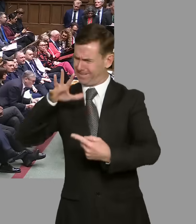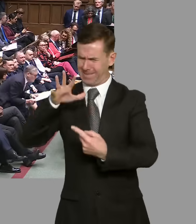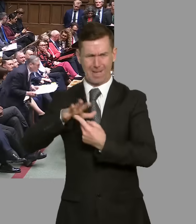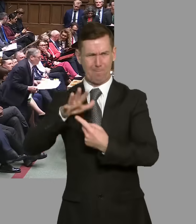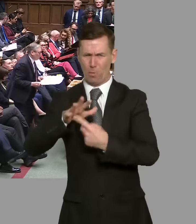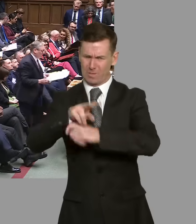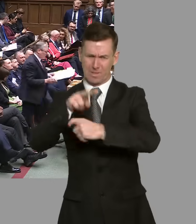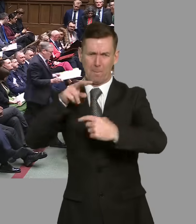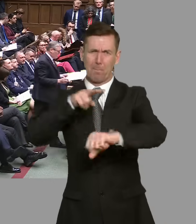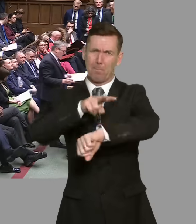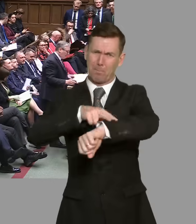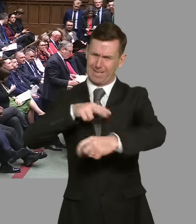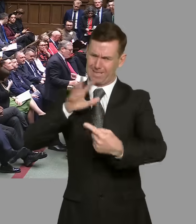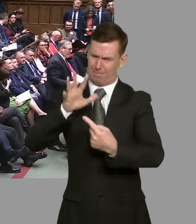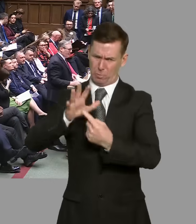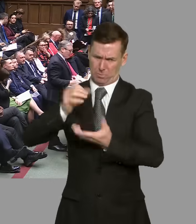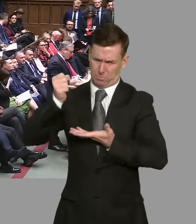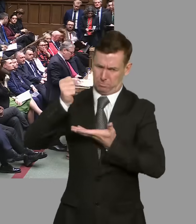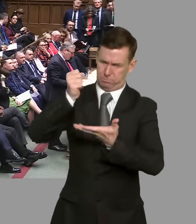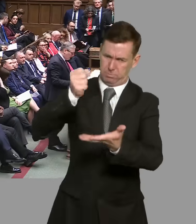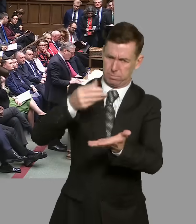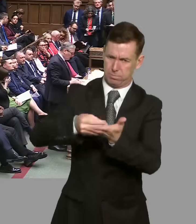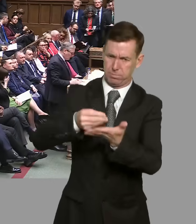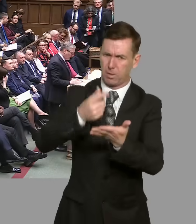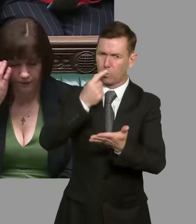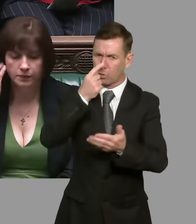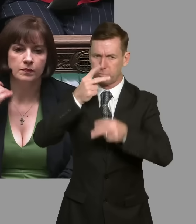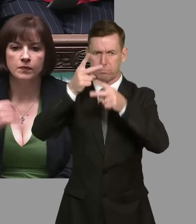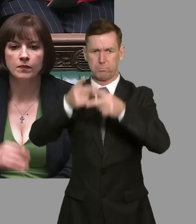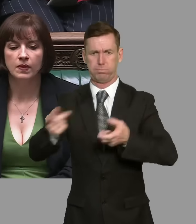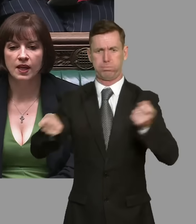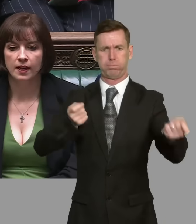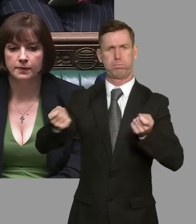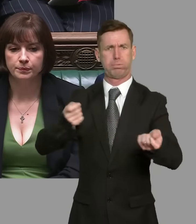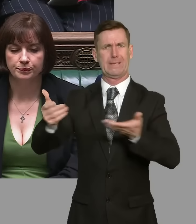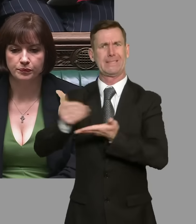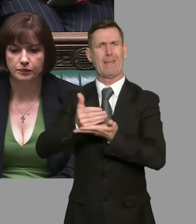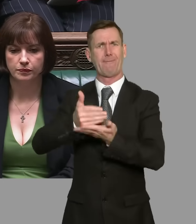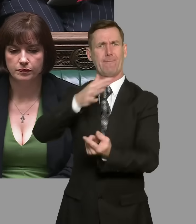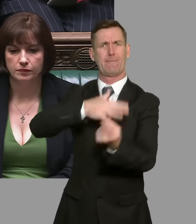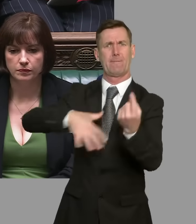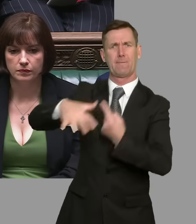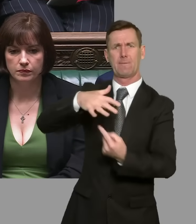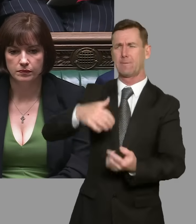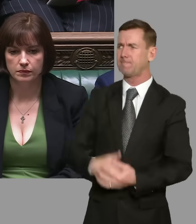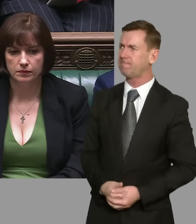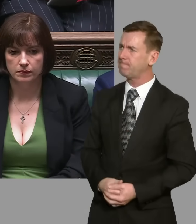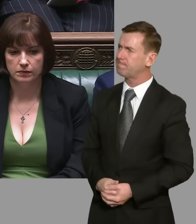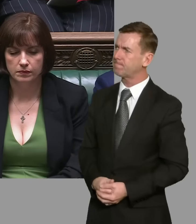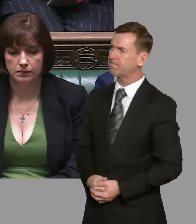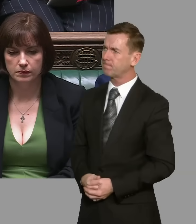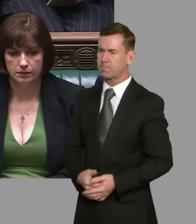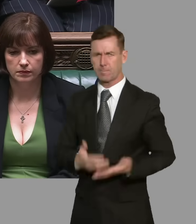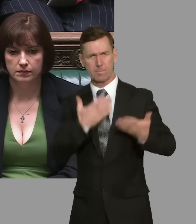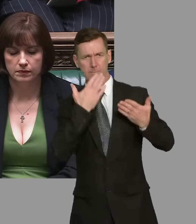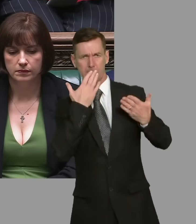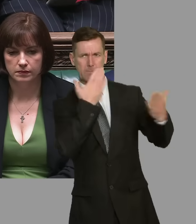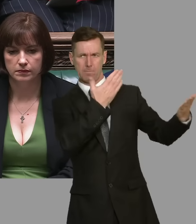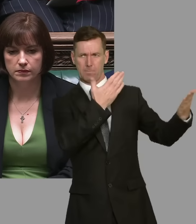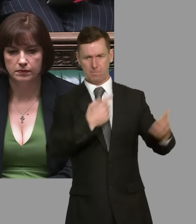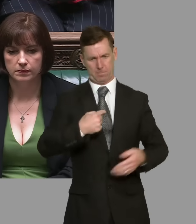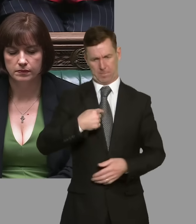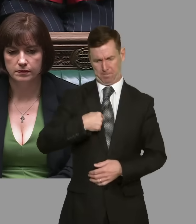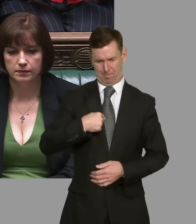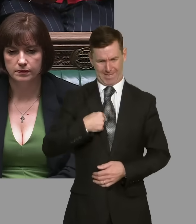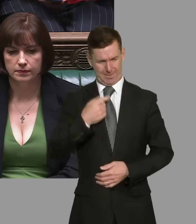Here. Prime Minister. Can I thank her and say I was humbled to visit Greater Manchester Police after the Heaton Park synagogue attack.